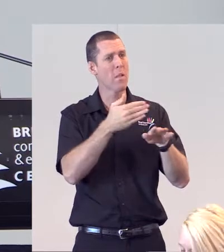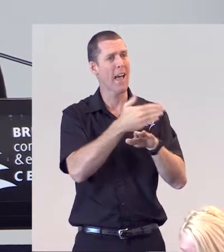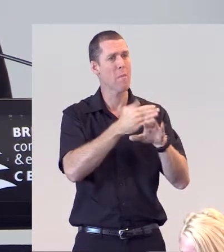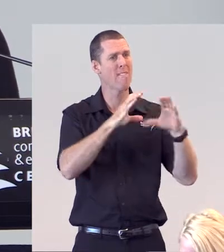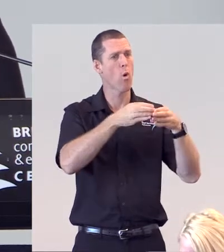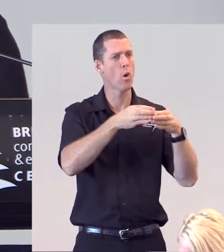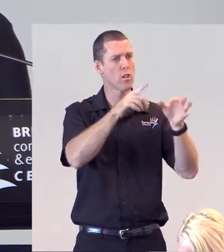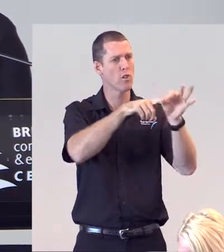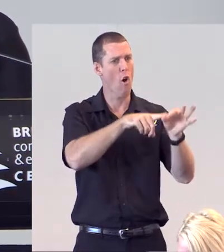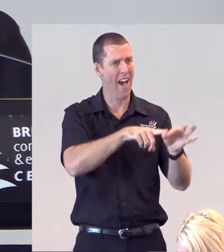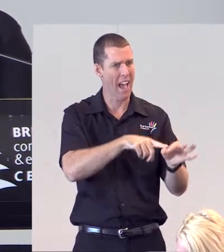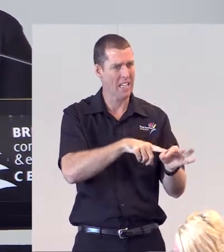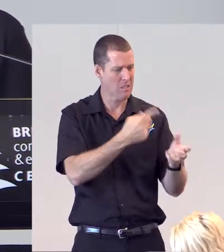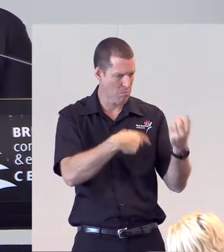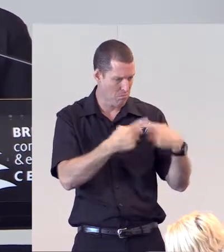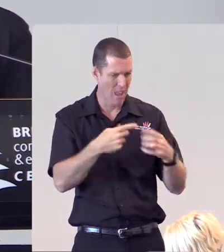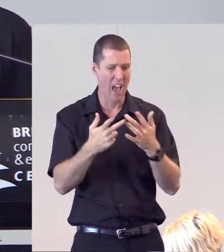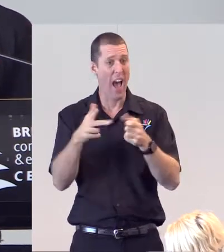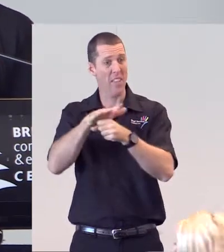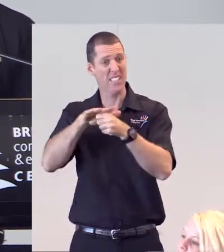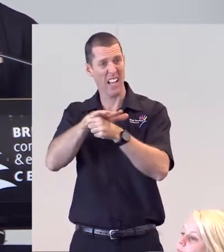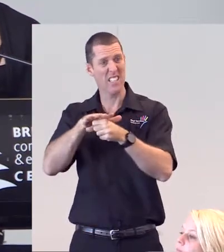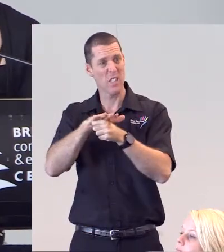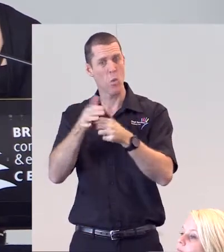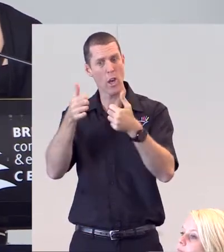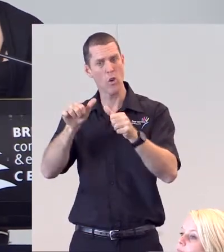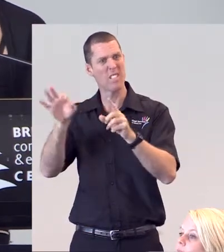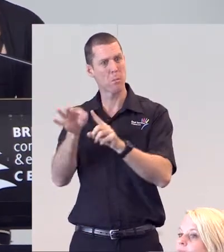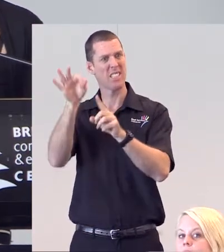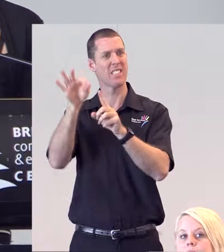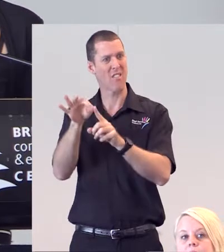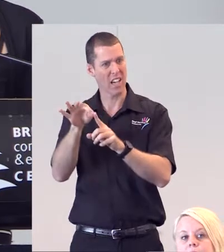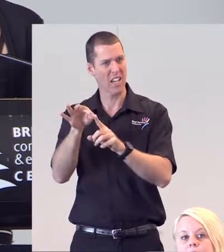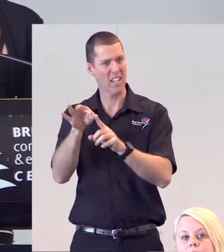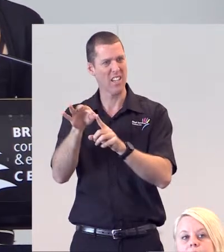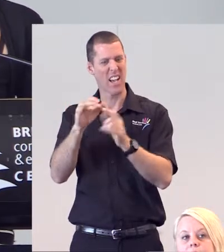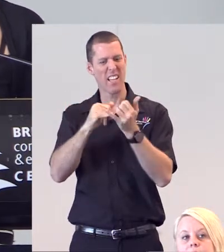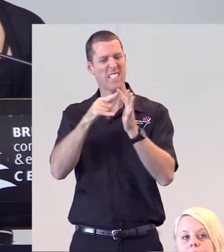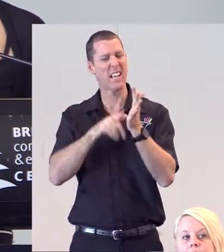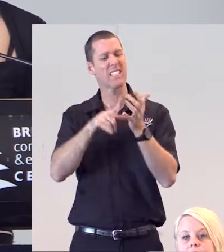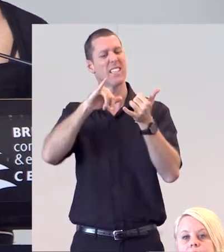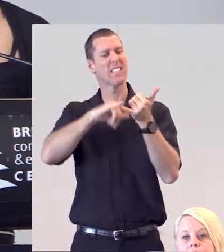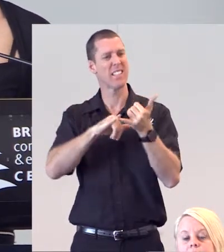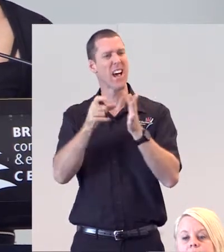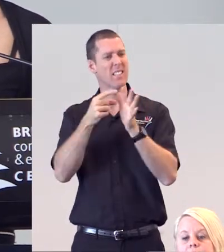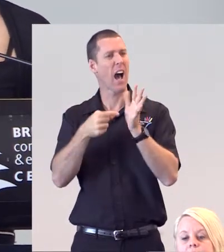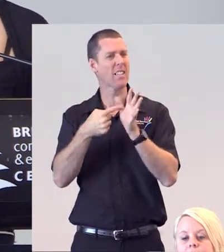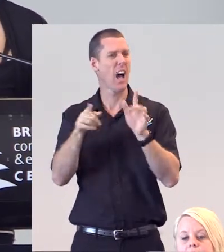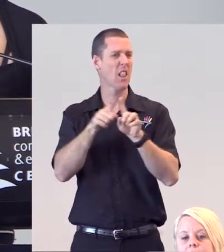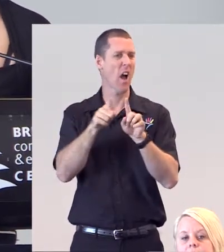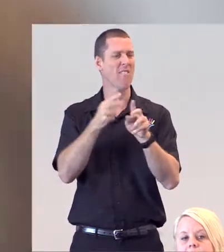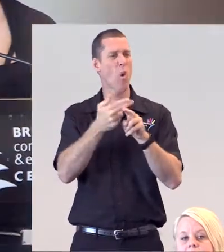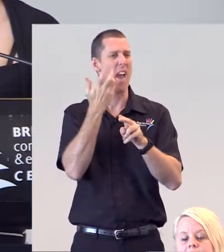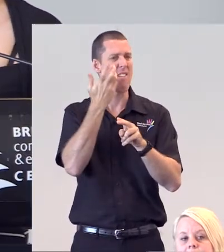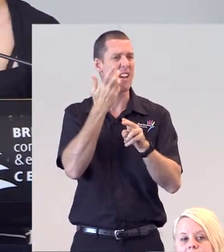surveys. And in other sectors, we are using specific census data that they use, like for early childhood, they